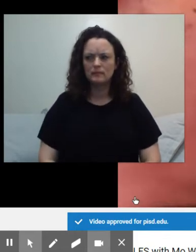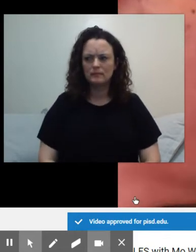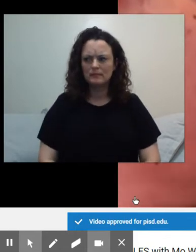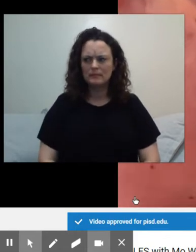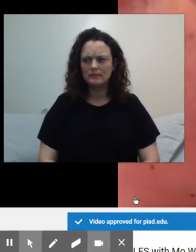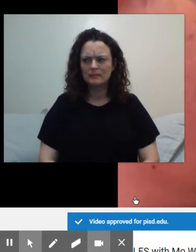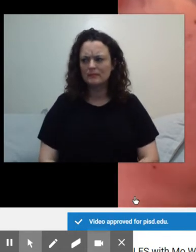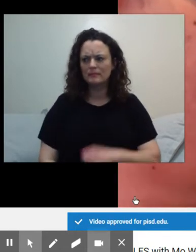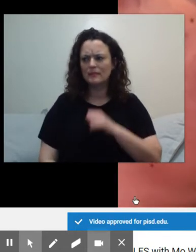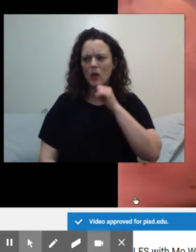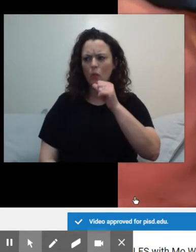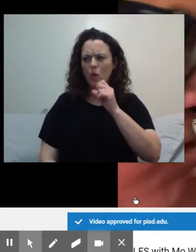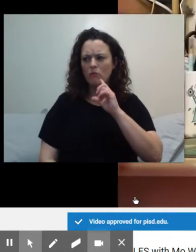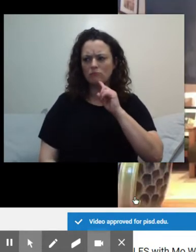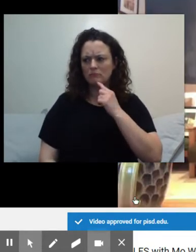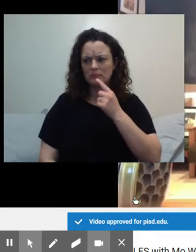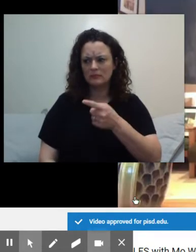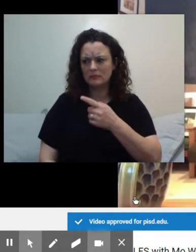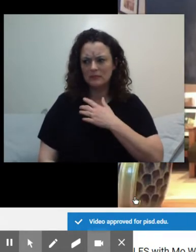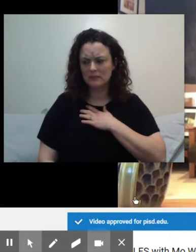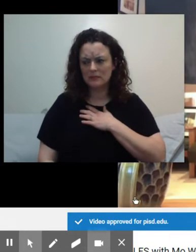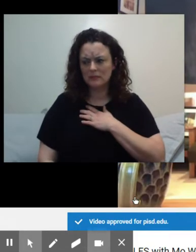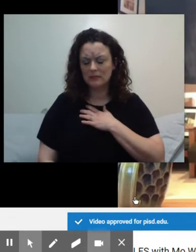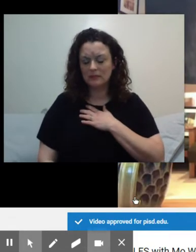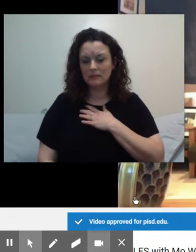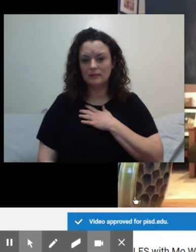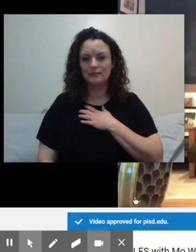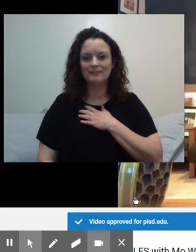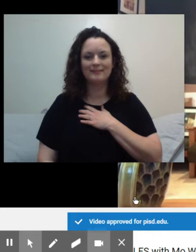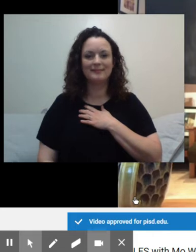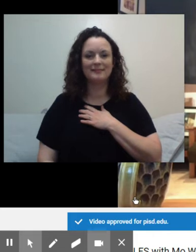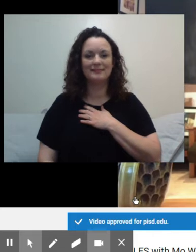I won't let you down.